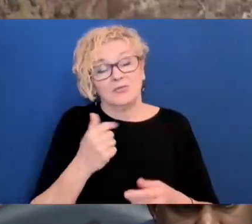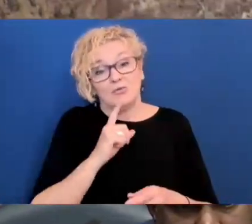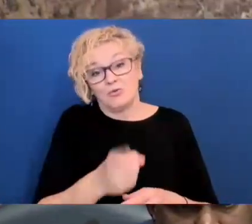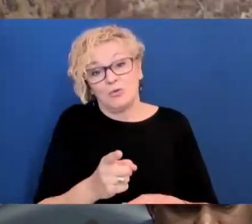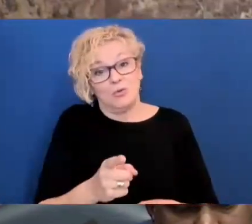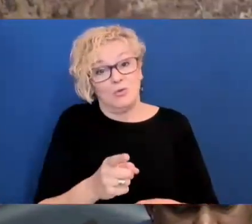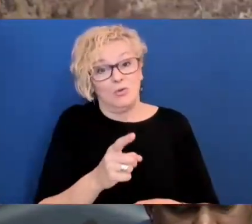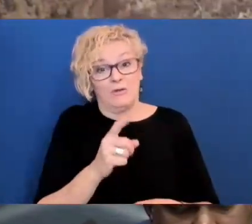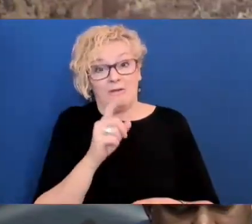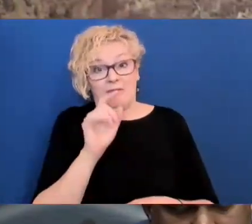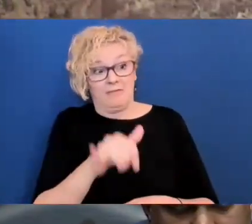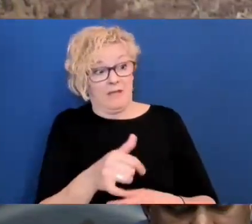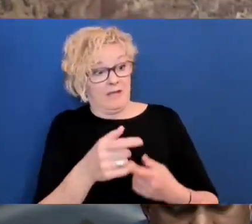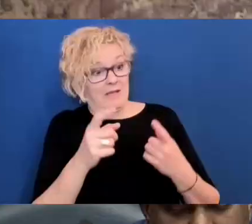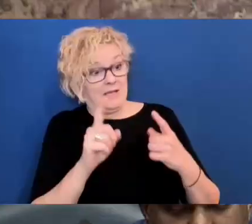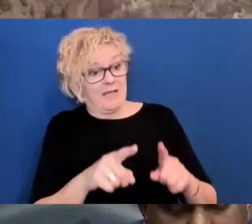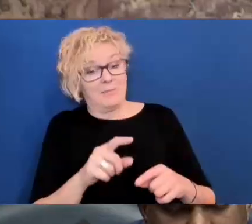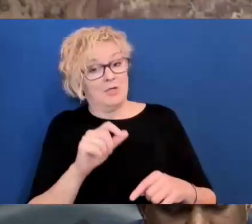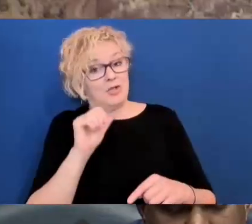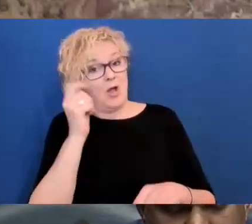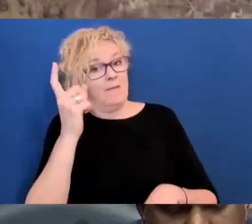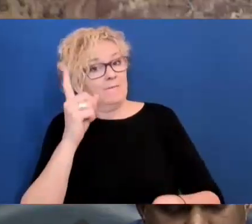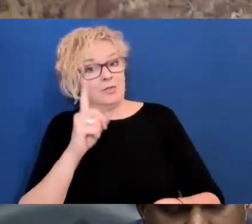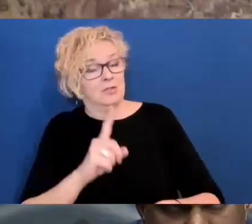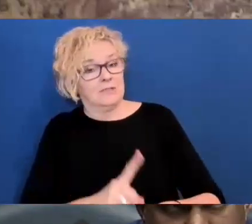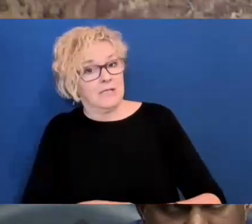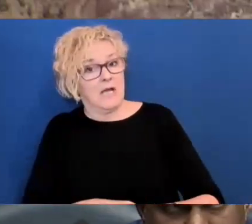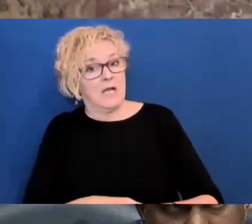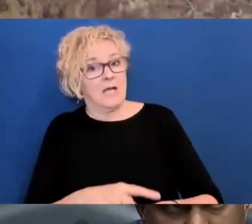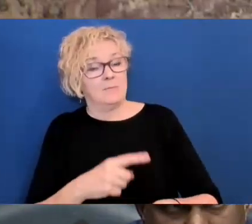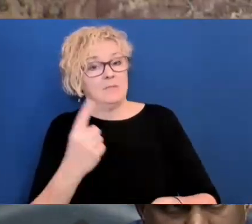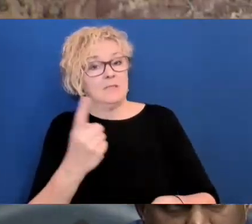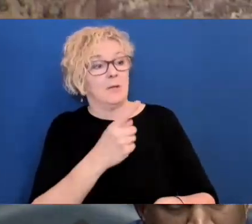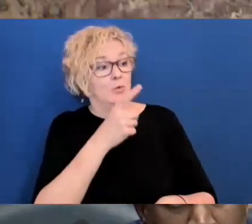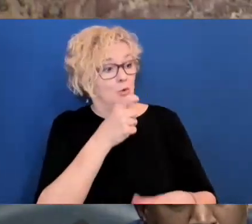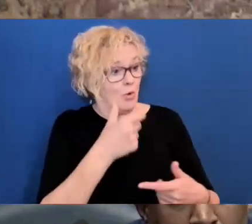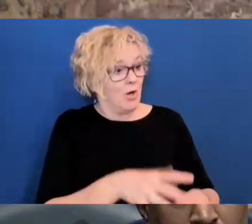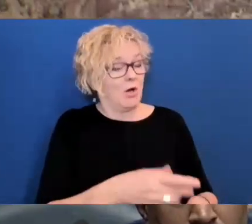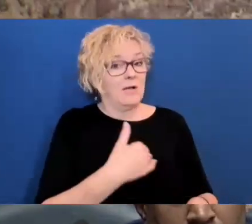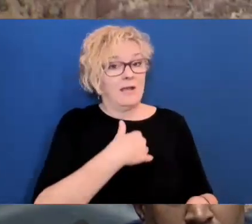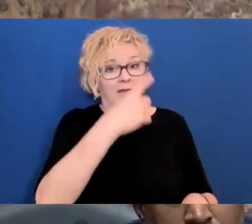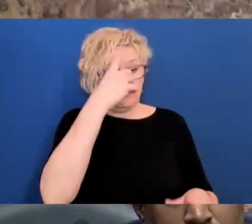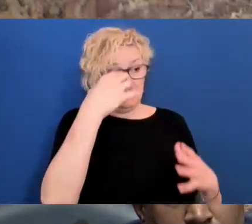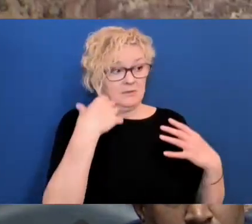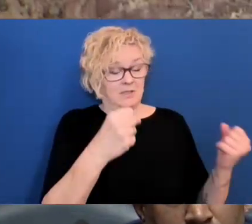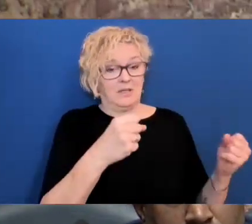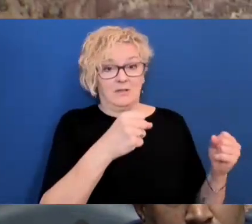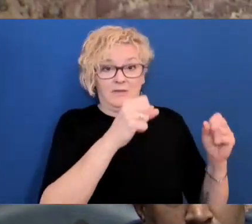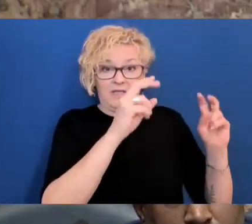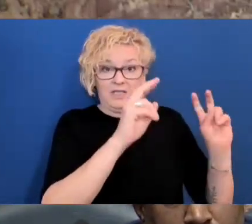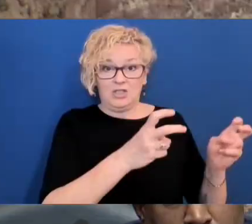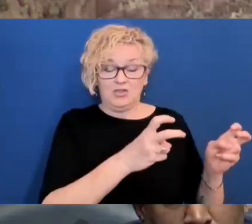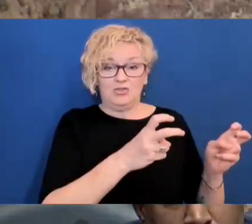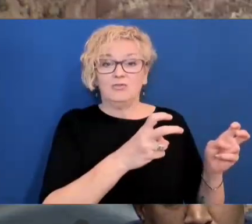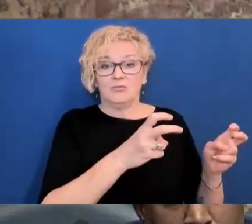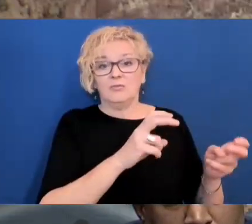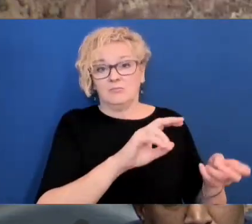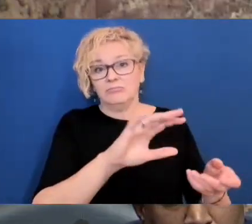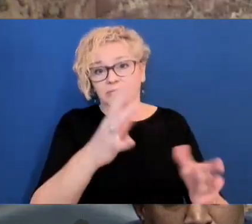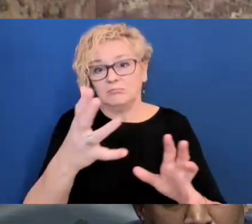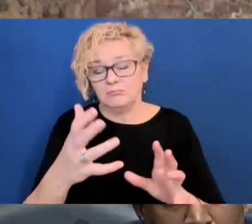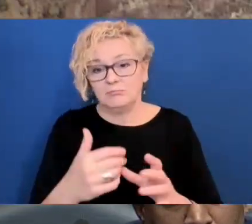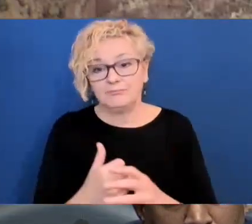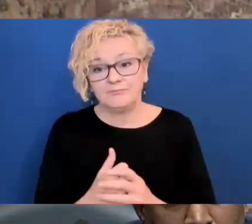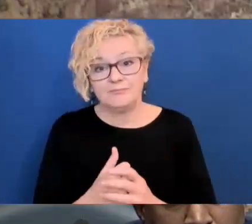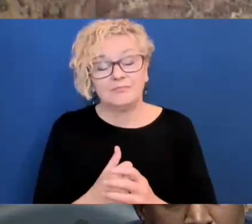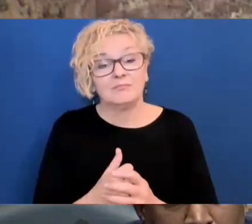It's been reported that the man accused of murdering festival attendees had well over 50 police contacts.